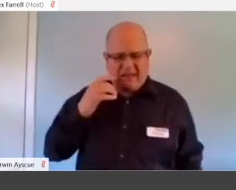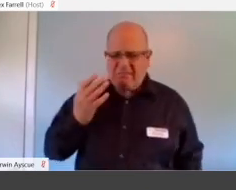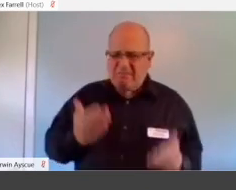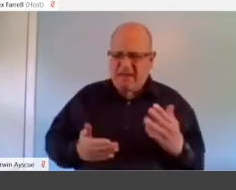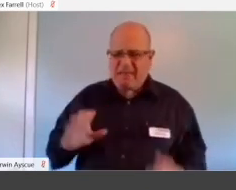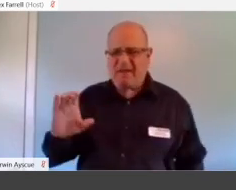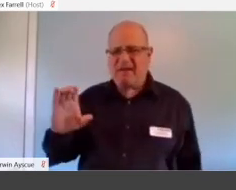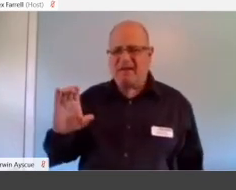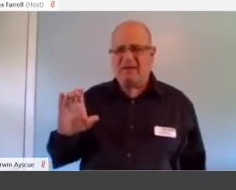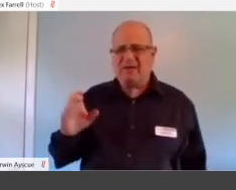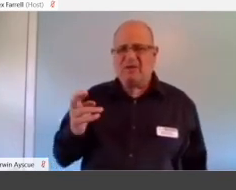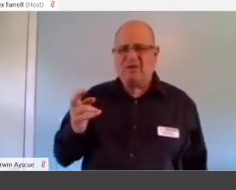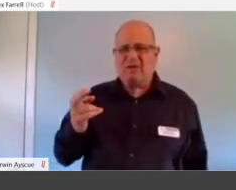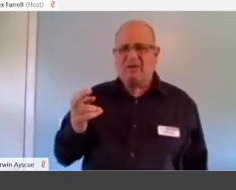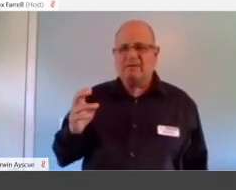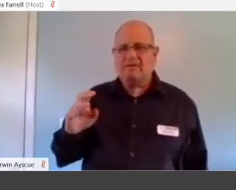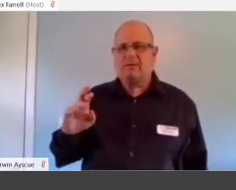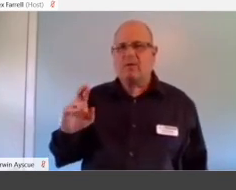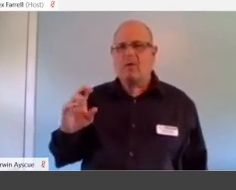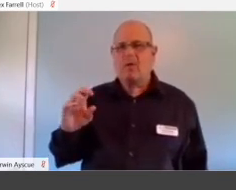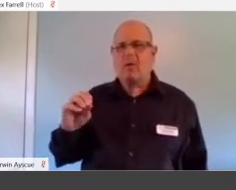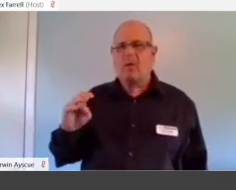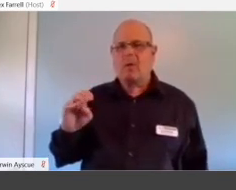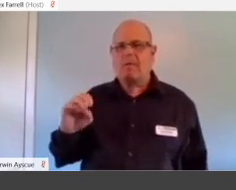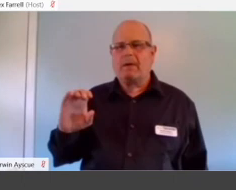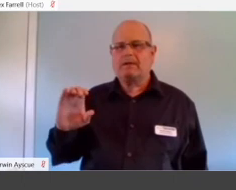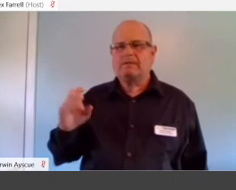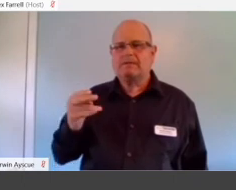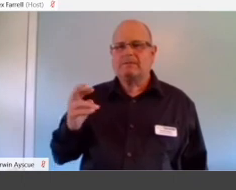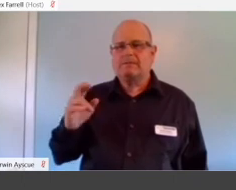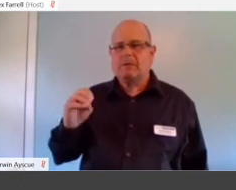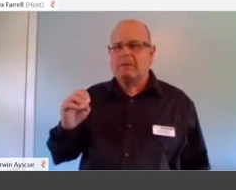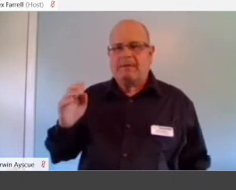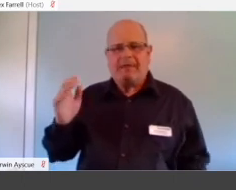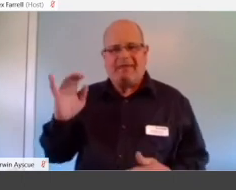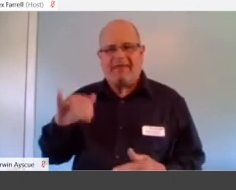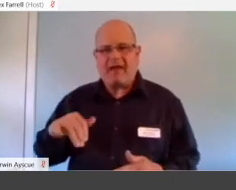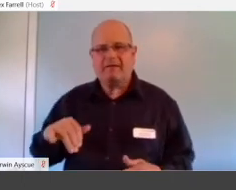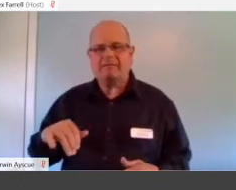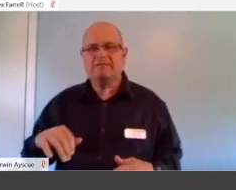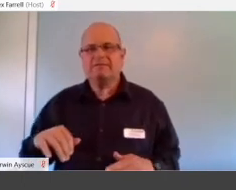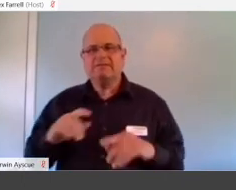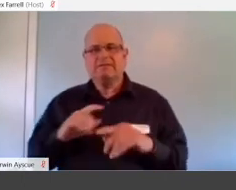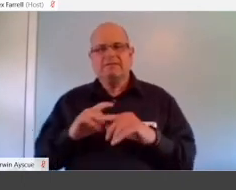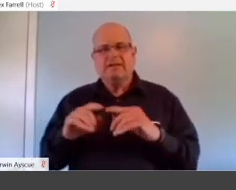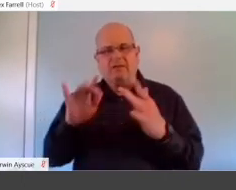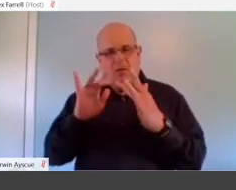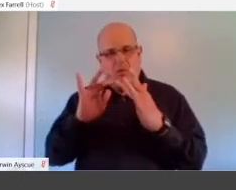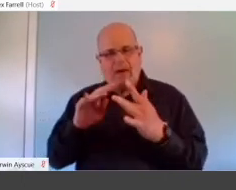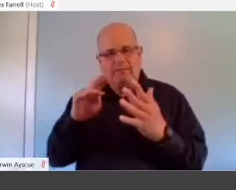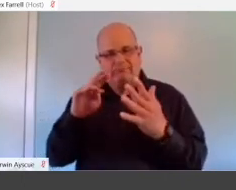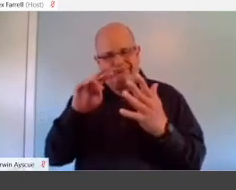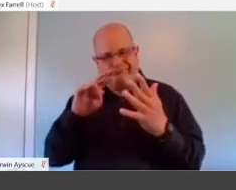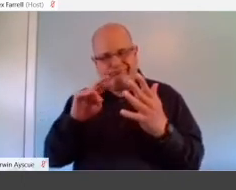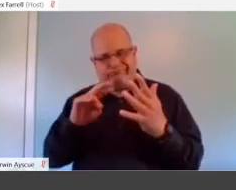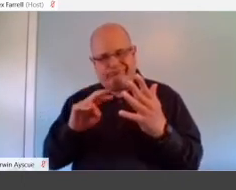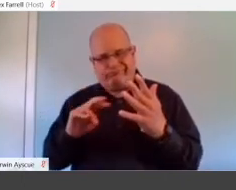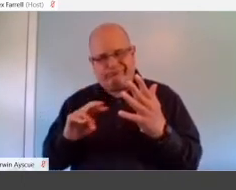tools last week a way to look at your website in every variation of color blindness,